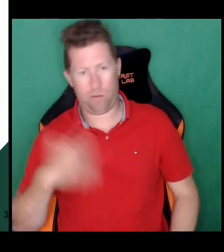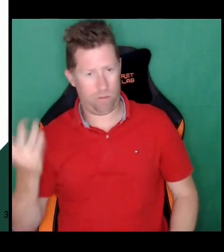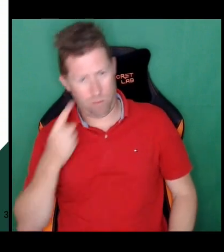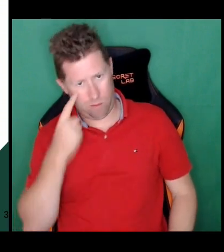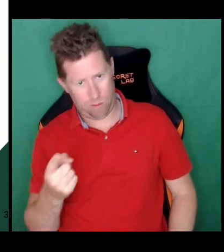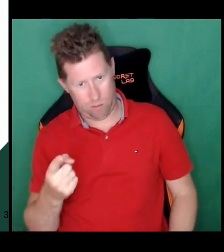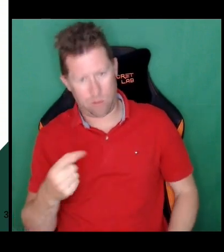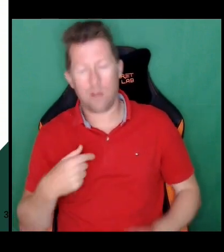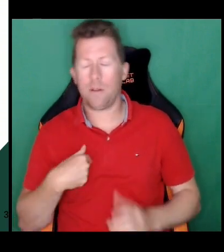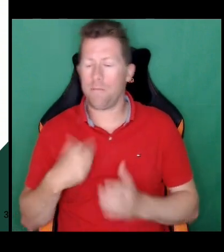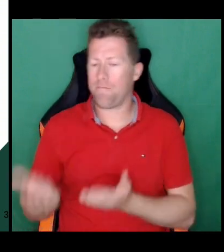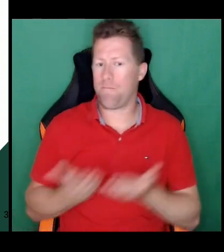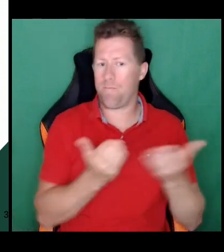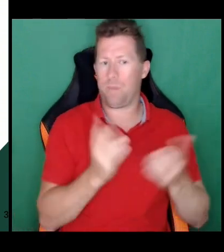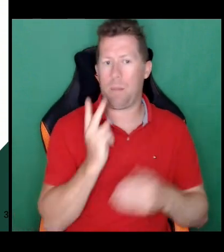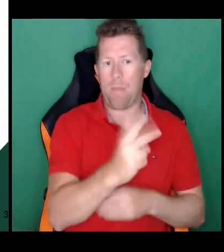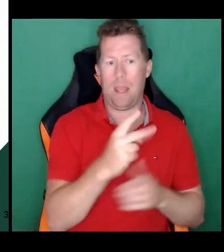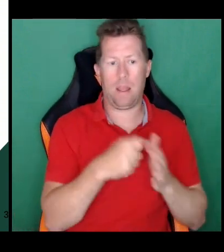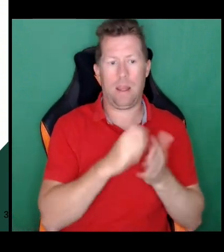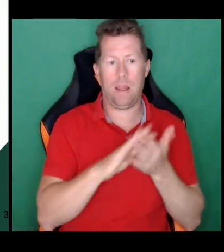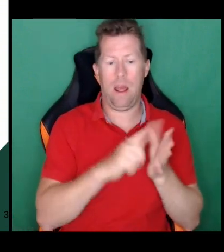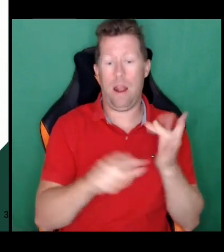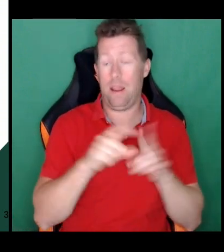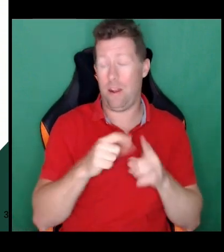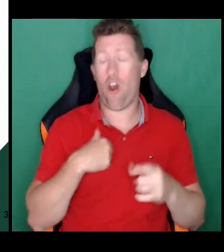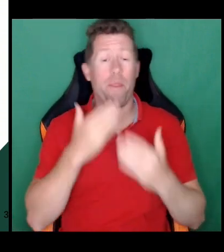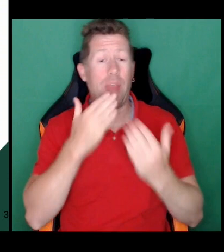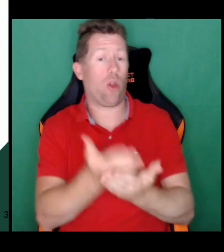back to Khalid and thank you again for joining us today.